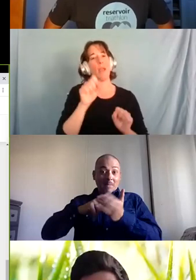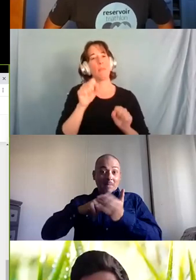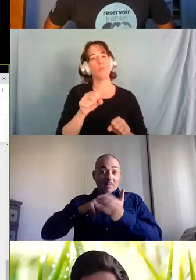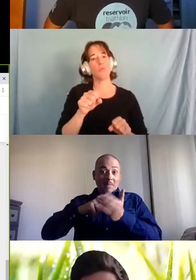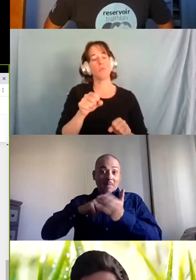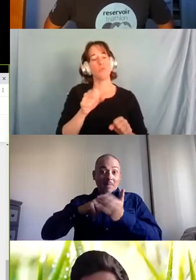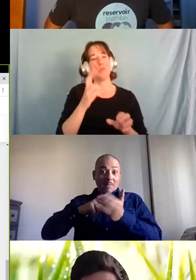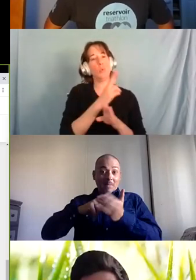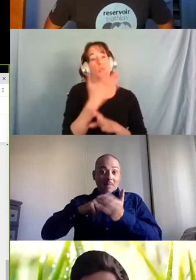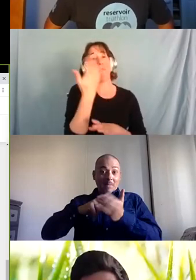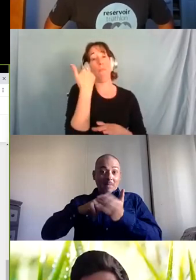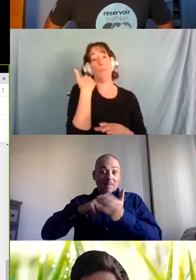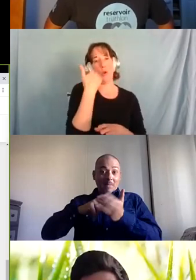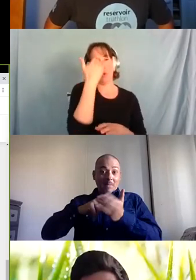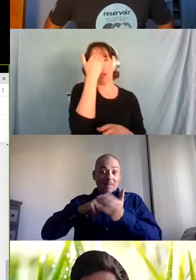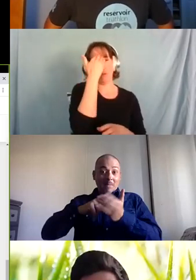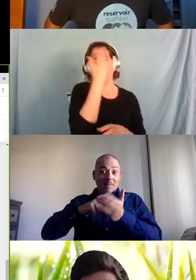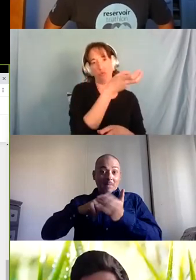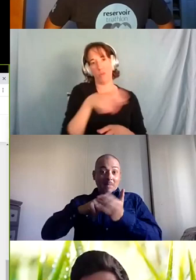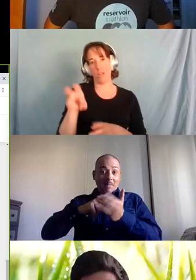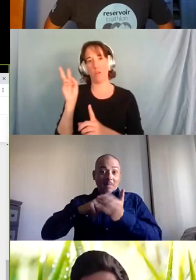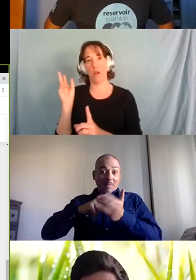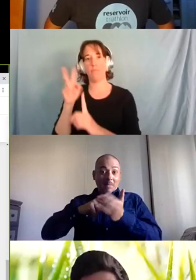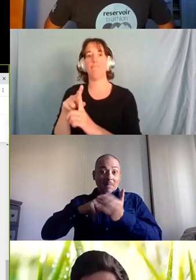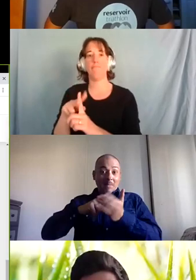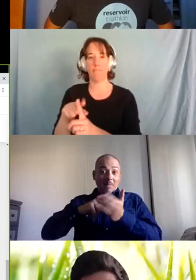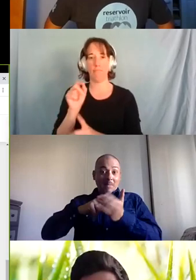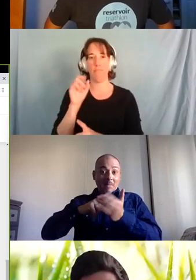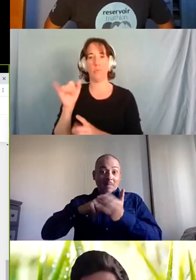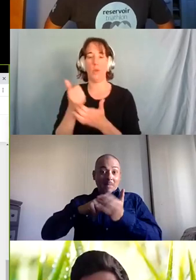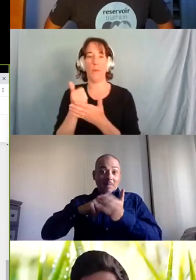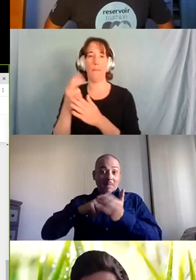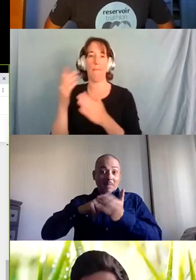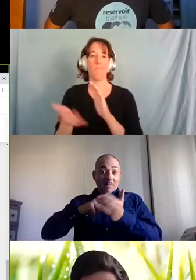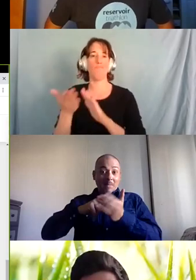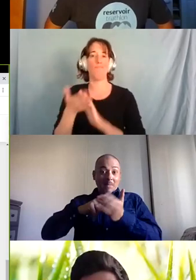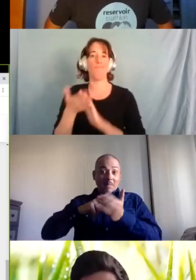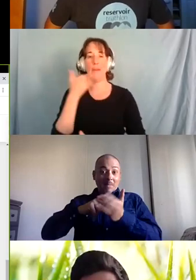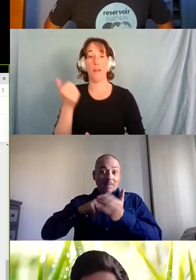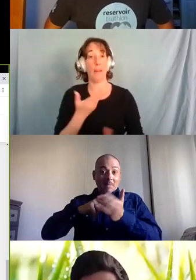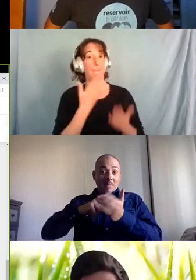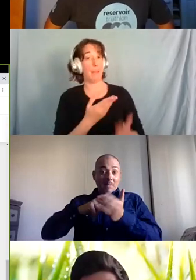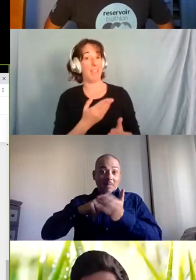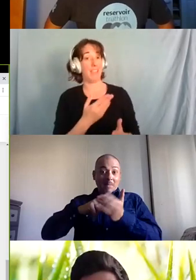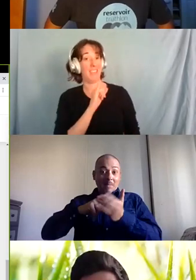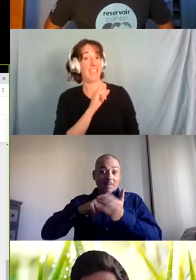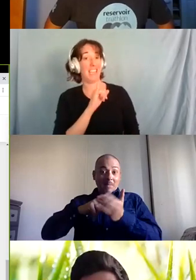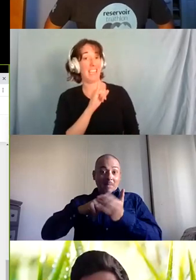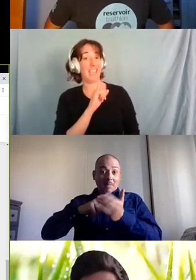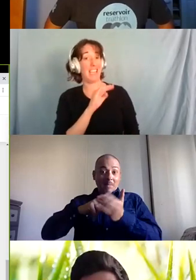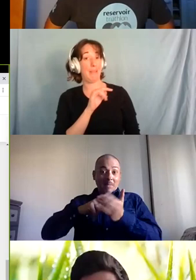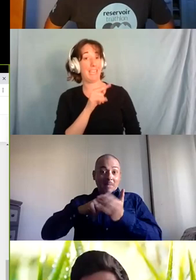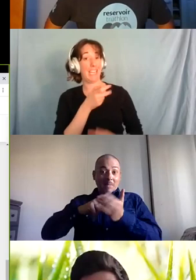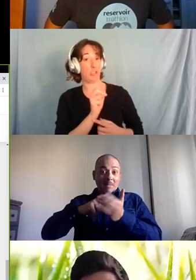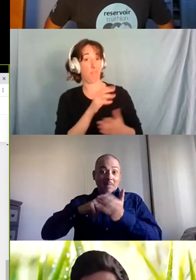AI to help it perform better in the first place. Yeah, maybe it's imitation learning, perhaps. Oh, okay. I'll have to look